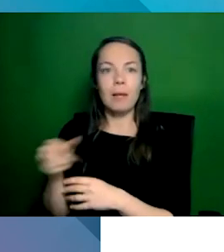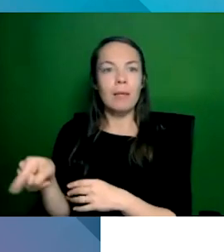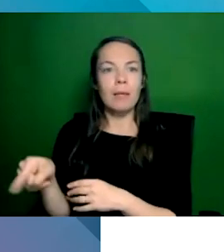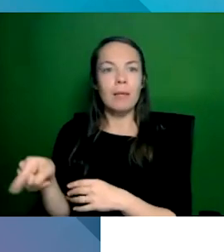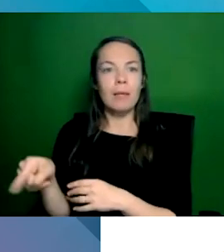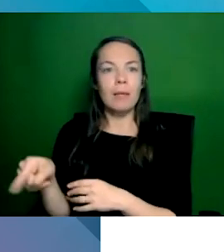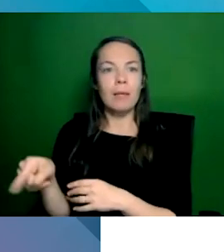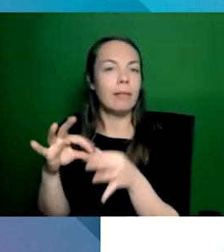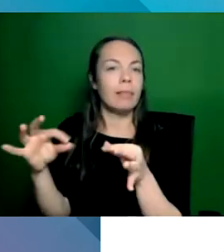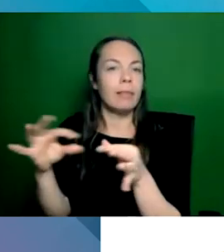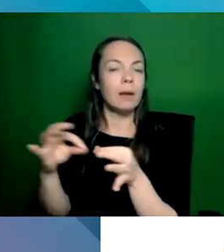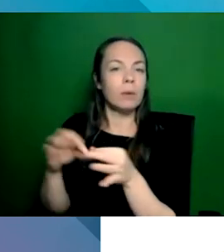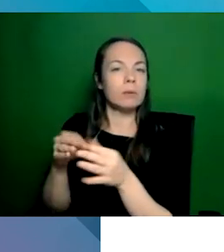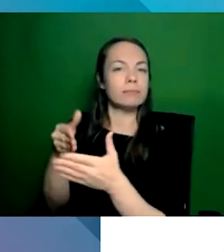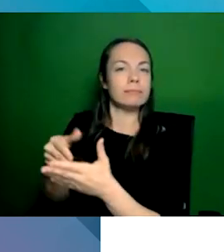been